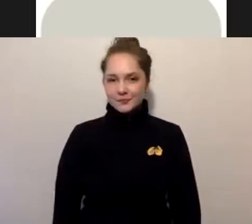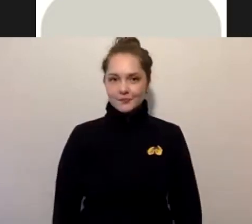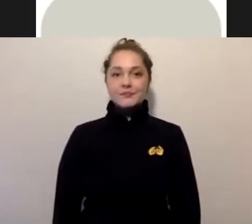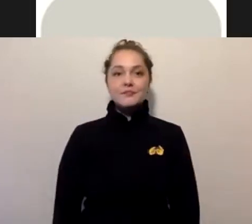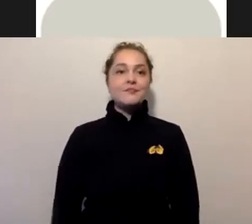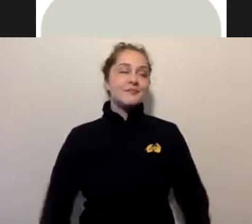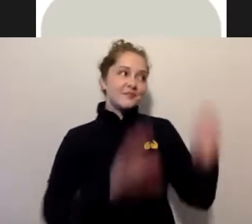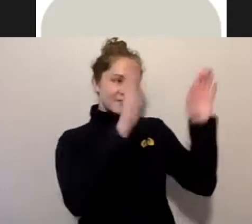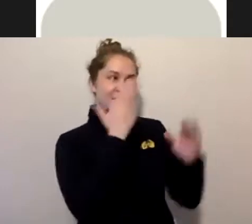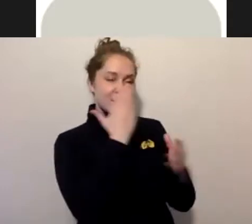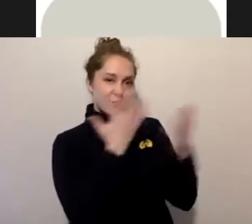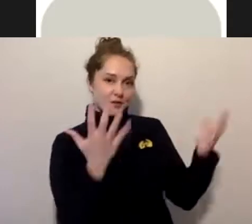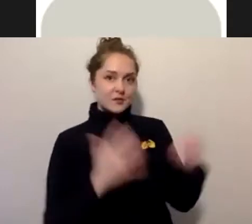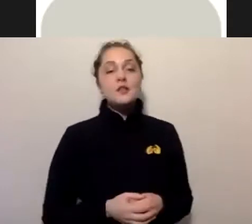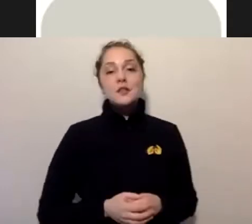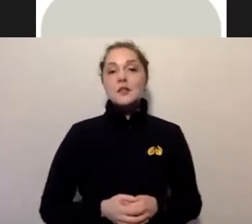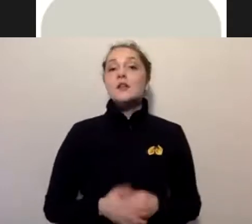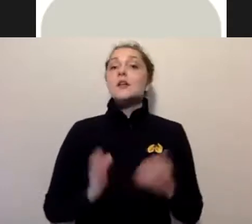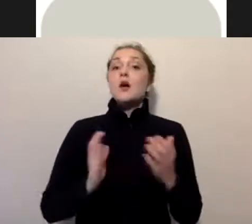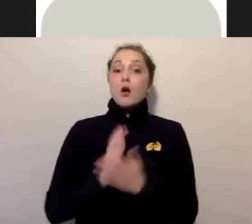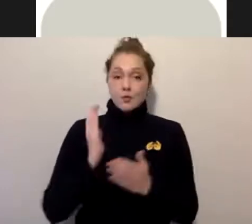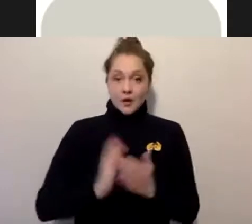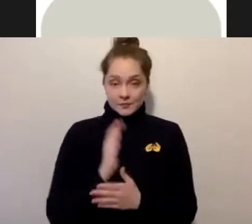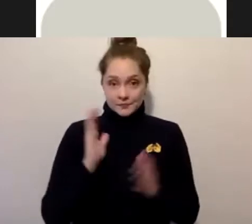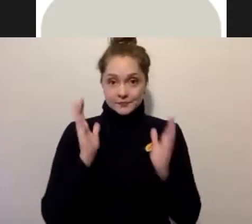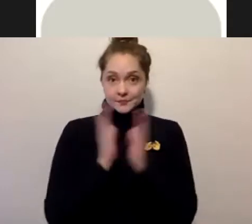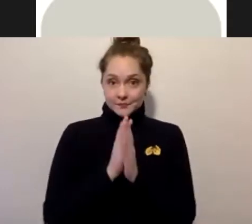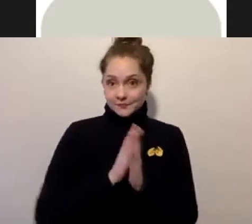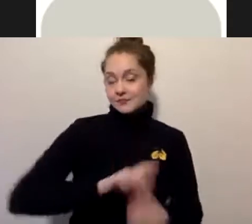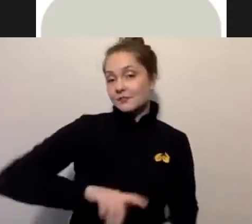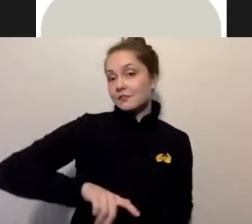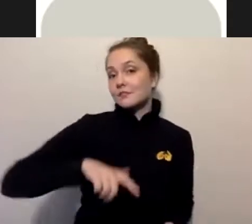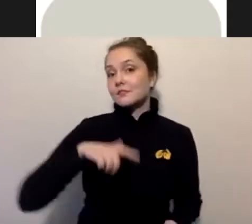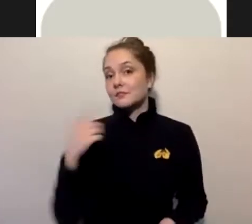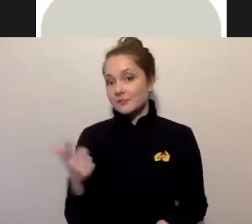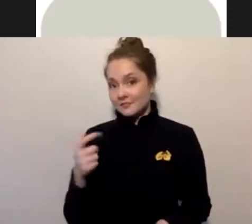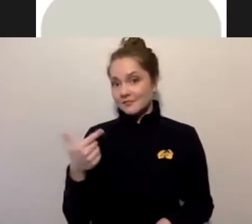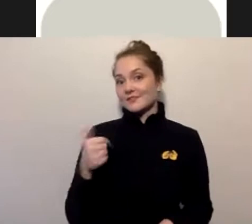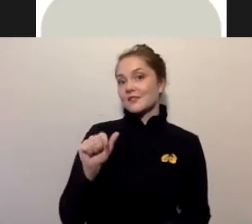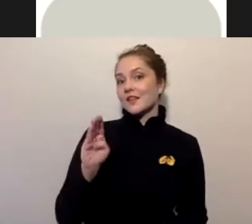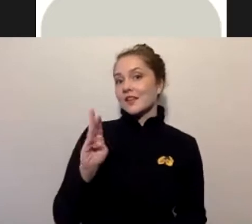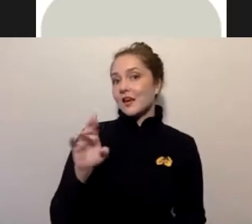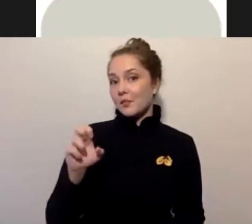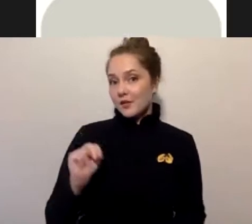Great, thank you very much. All right, let me turn it over to you, Gabriel.